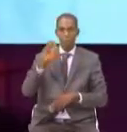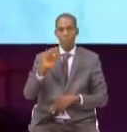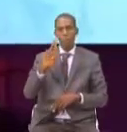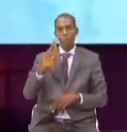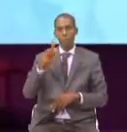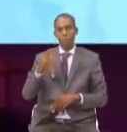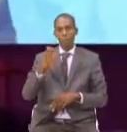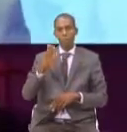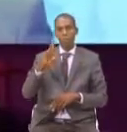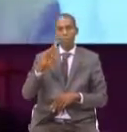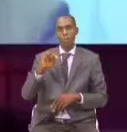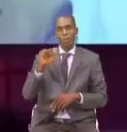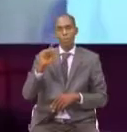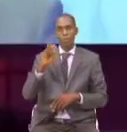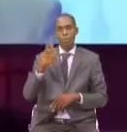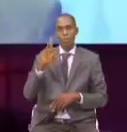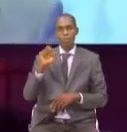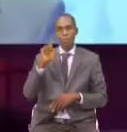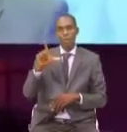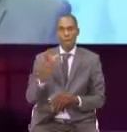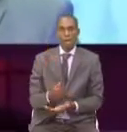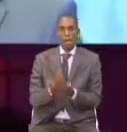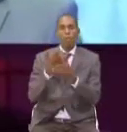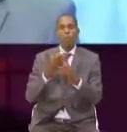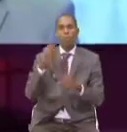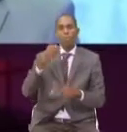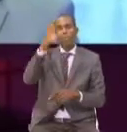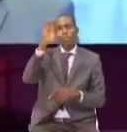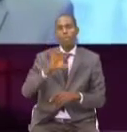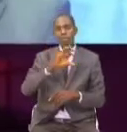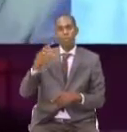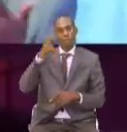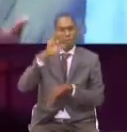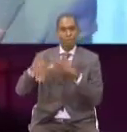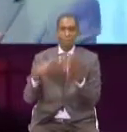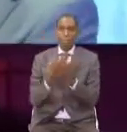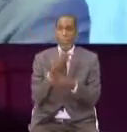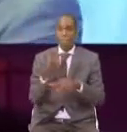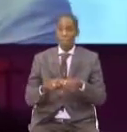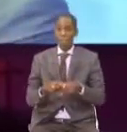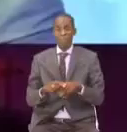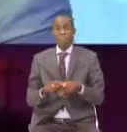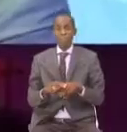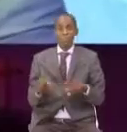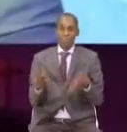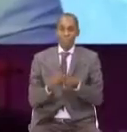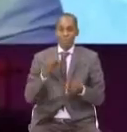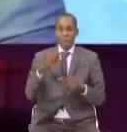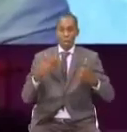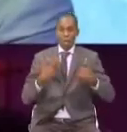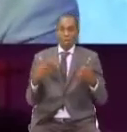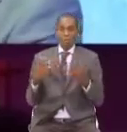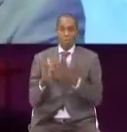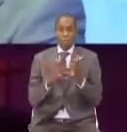cross for all nations. Those who are helpless before this time, as you have Jesus Christ in